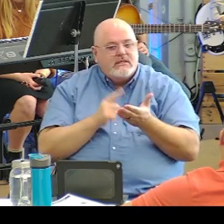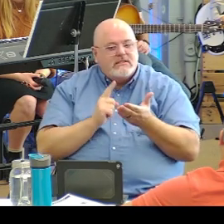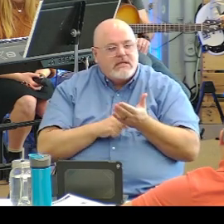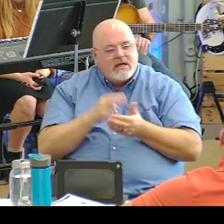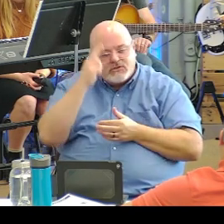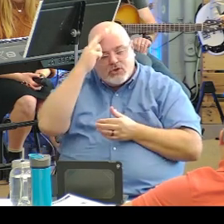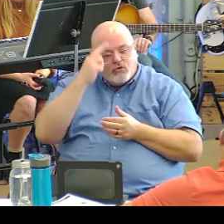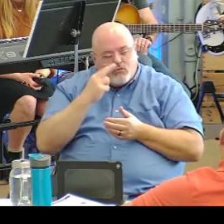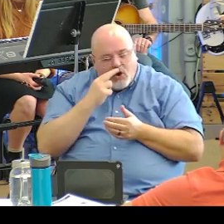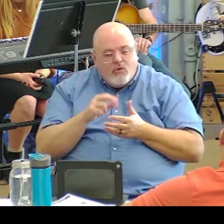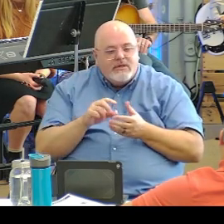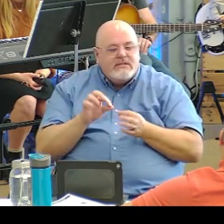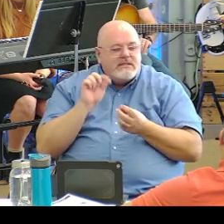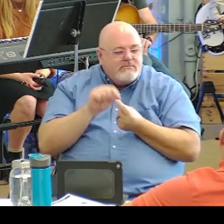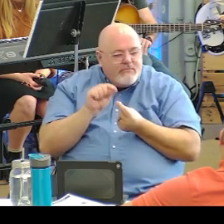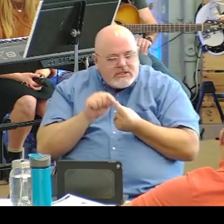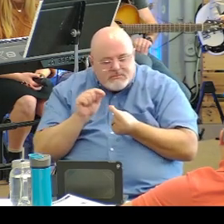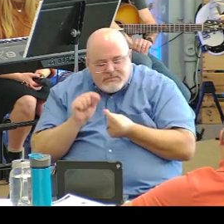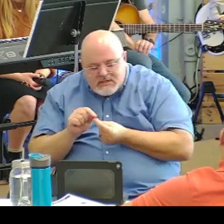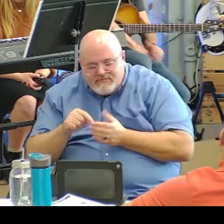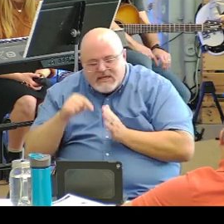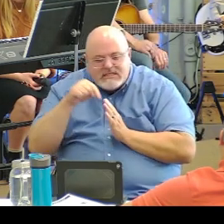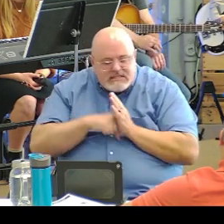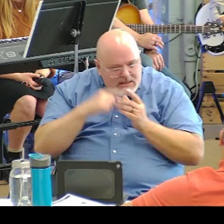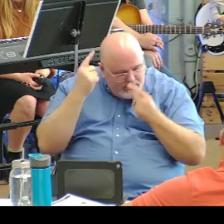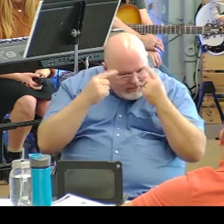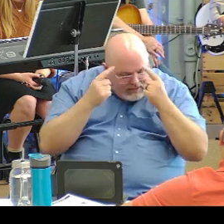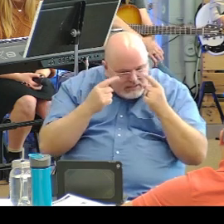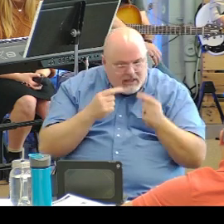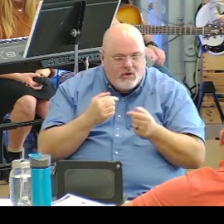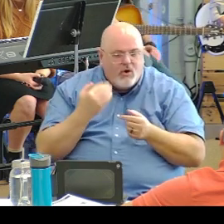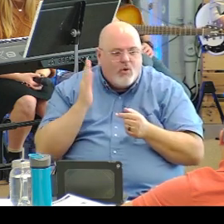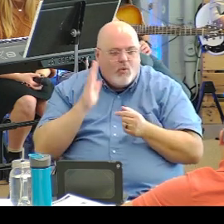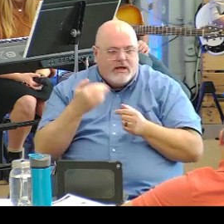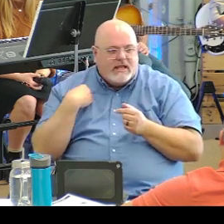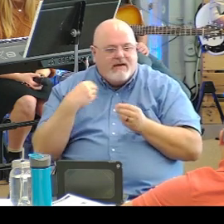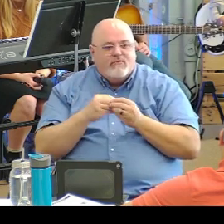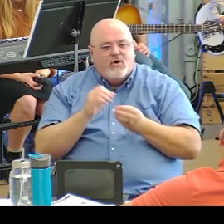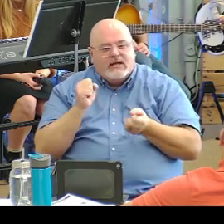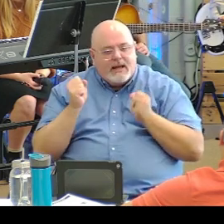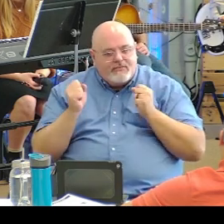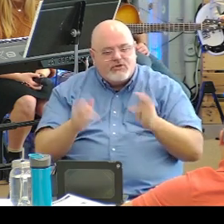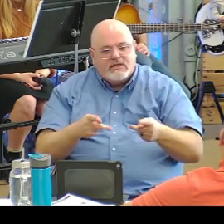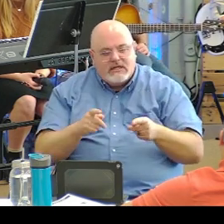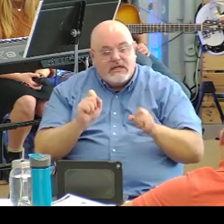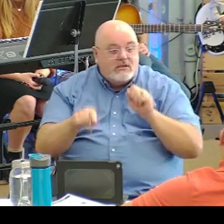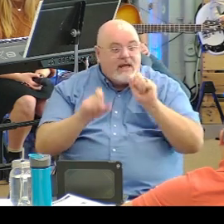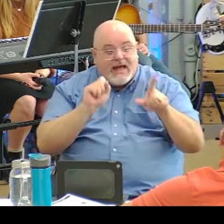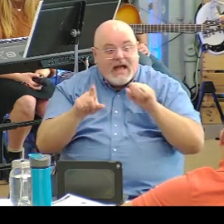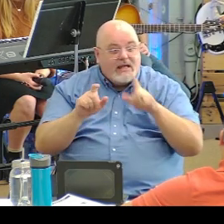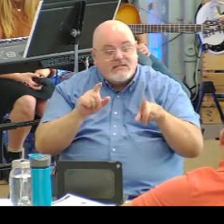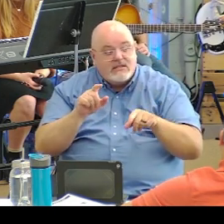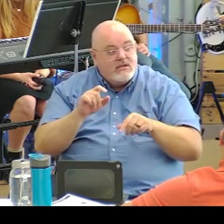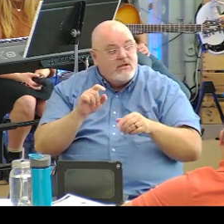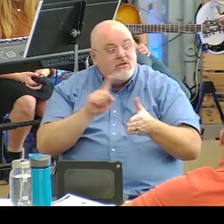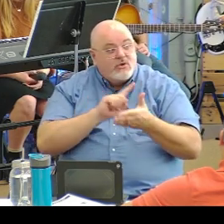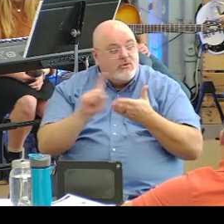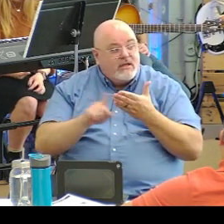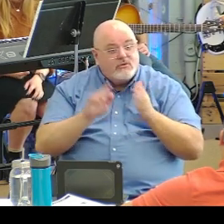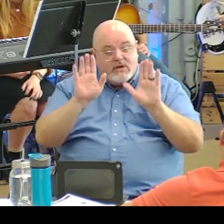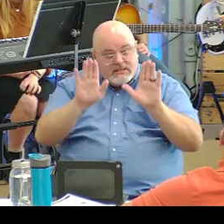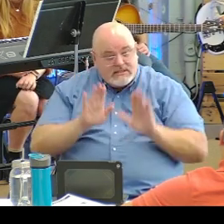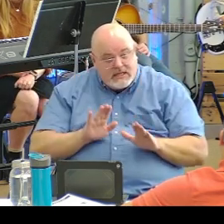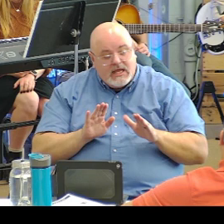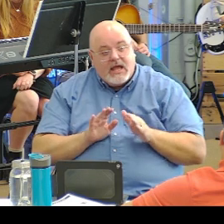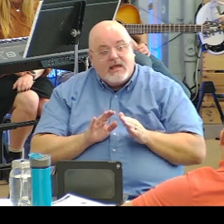And Paul was a deep thinker and inspired by a big God. And so we want to give you guys a chance to ask any questions. So starting next Sunday, 6 p.m. right